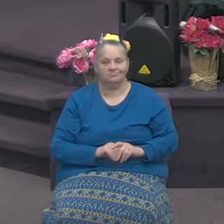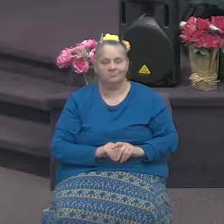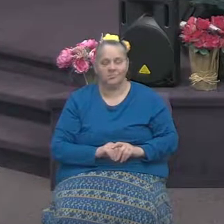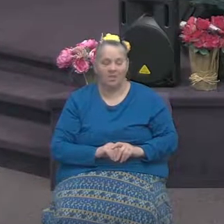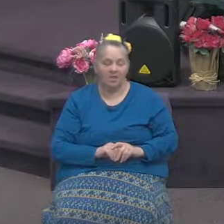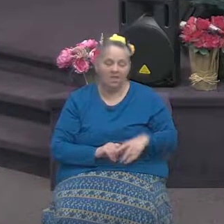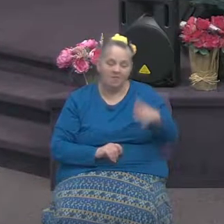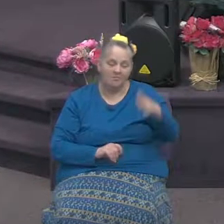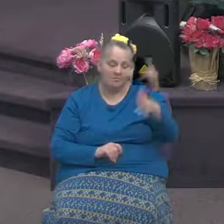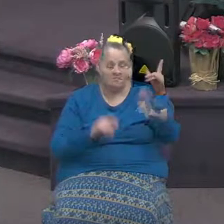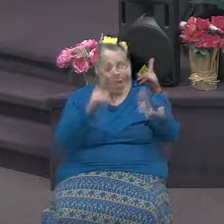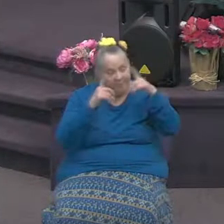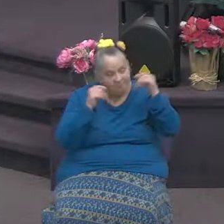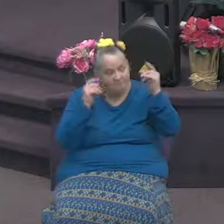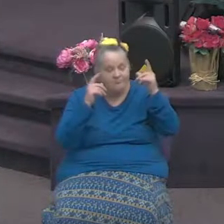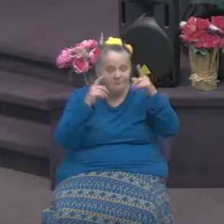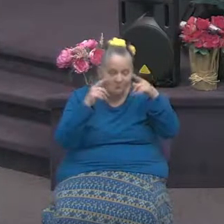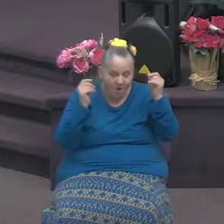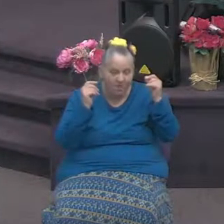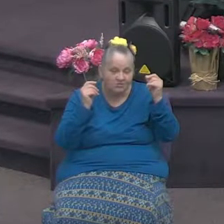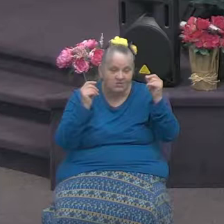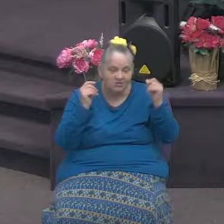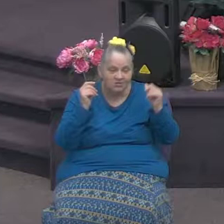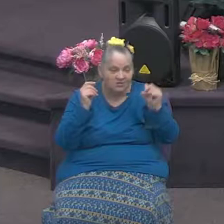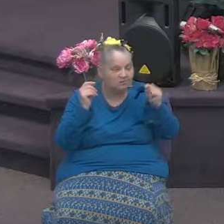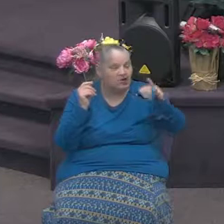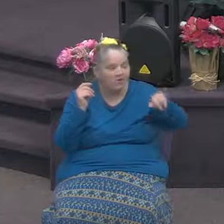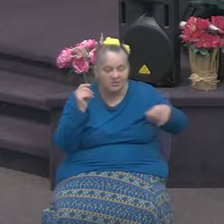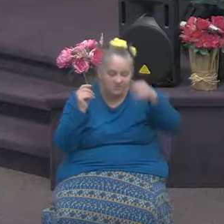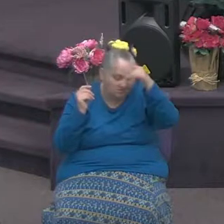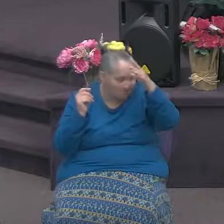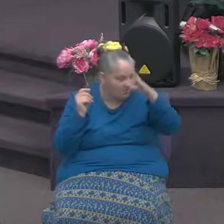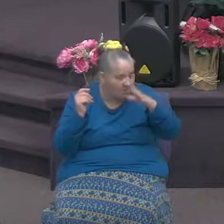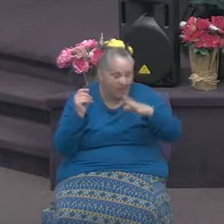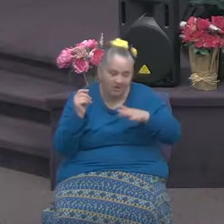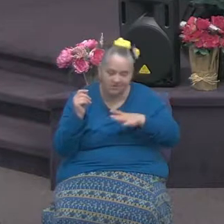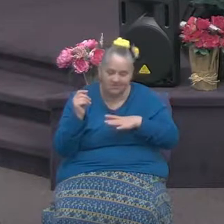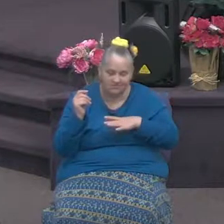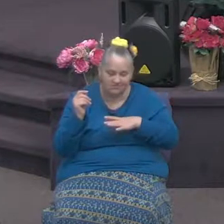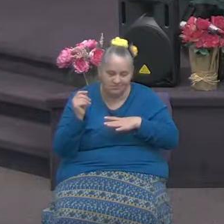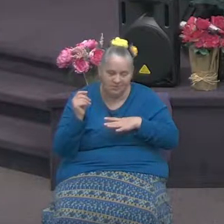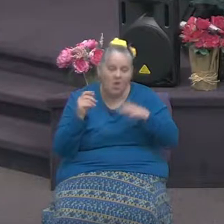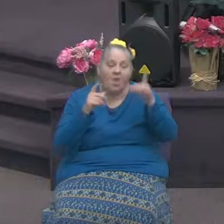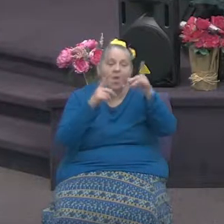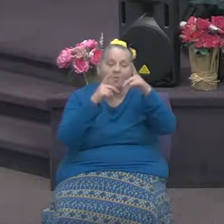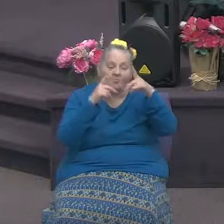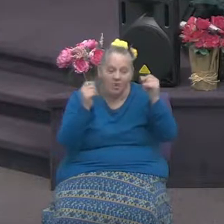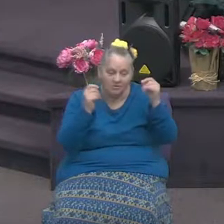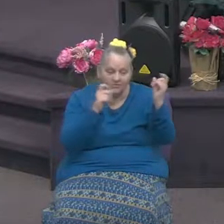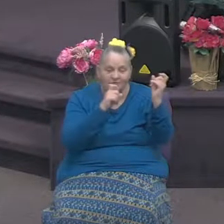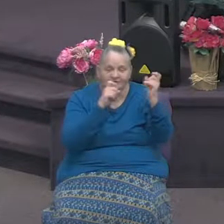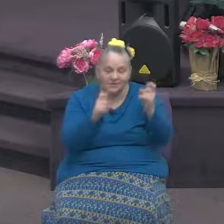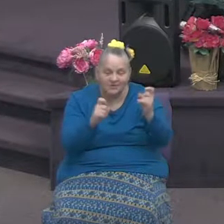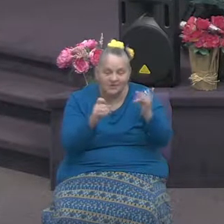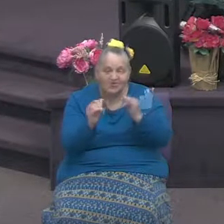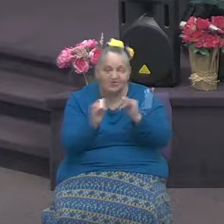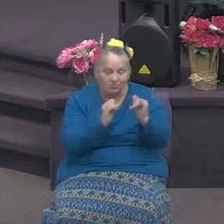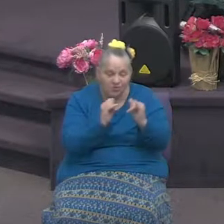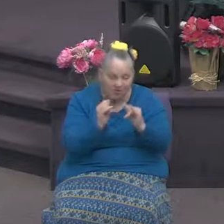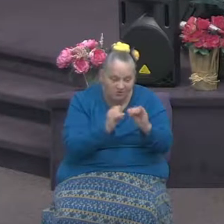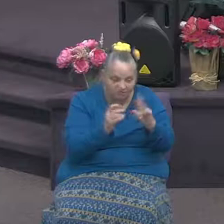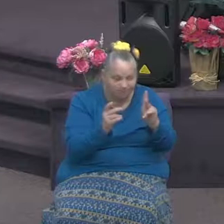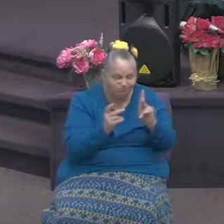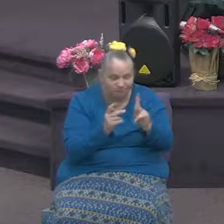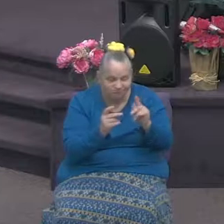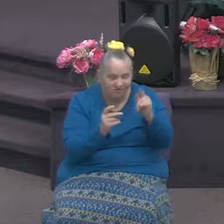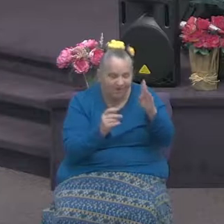You see, because Moses was not just a man. You see, Moses was given specific